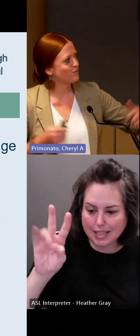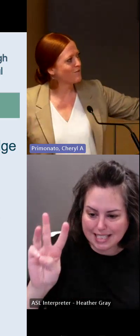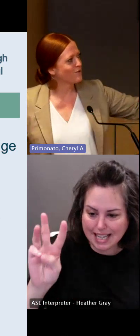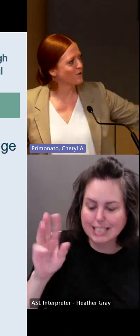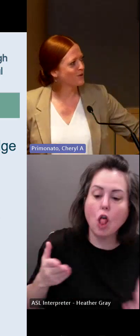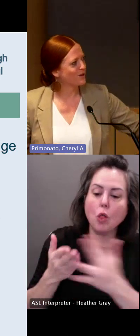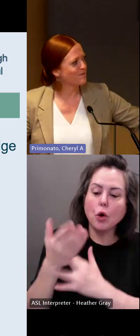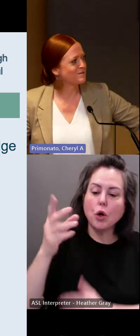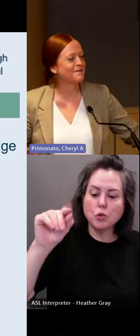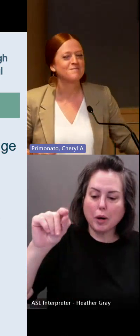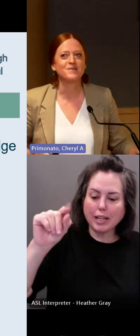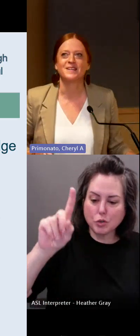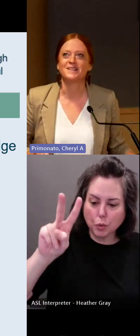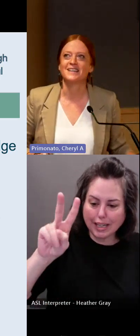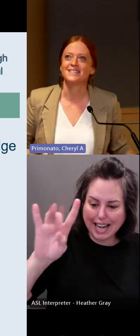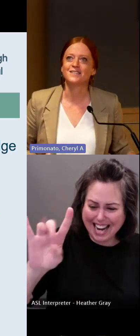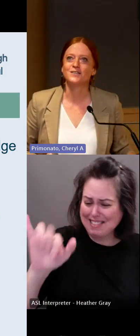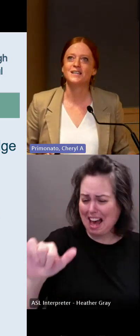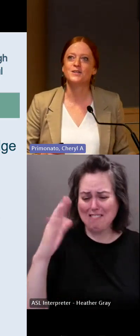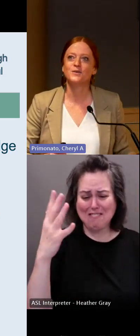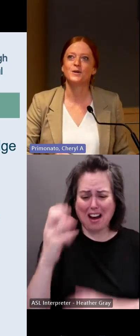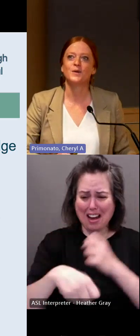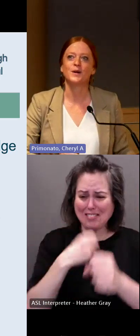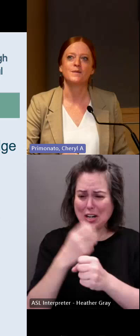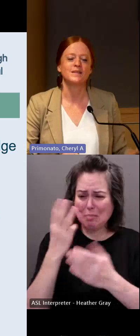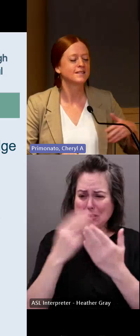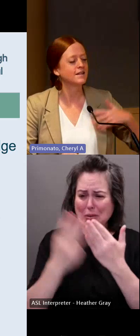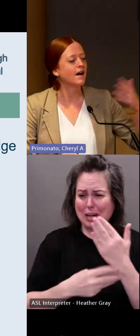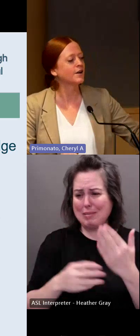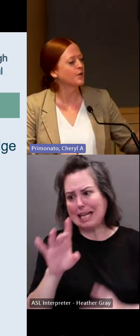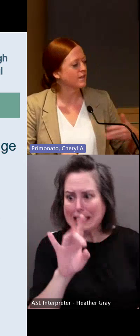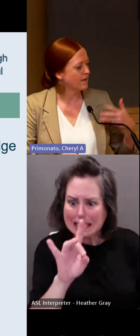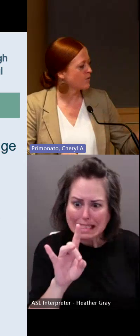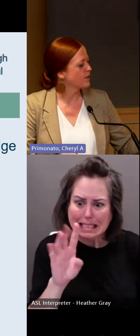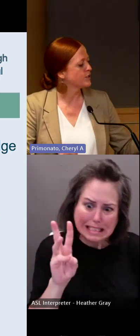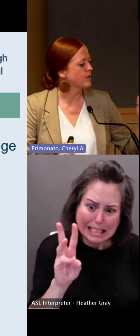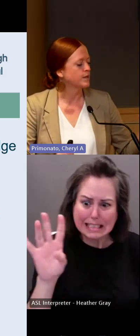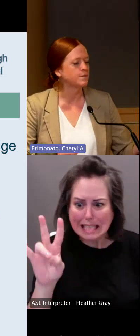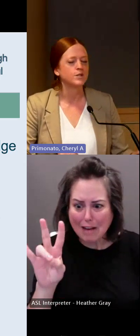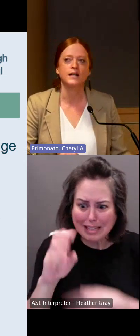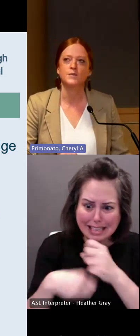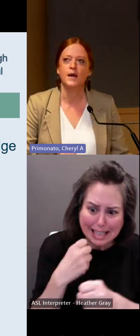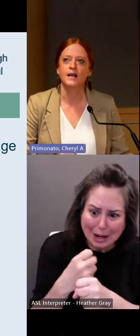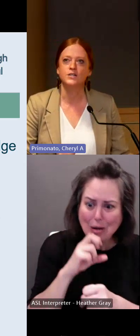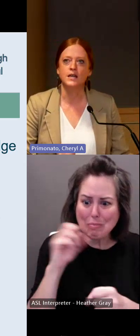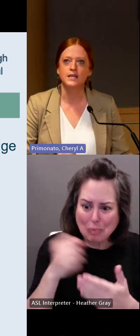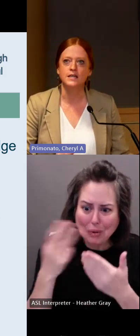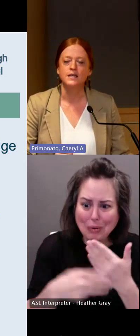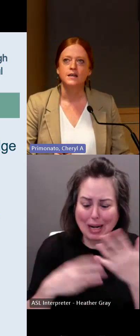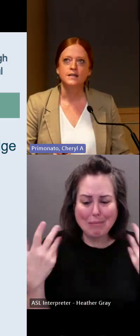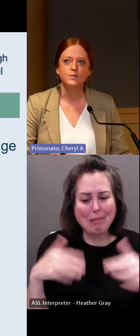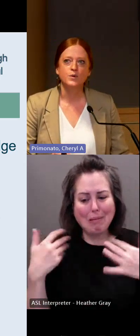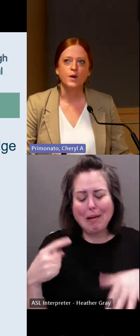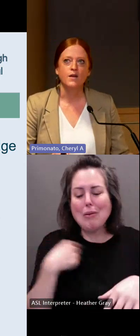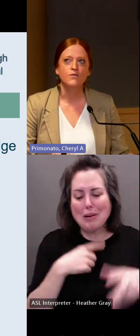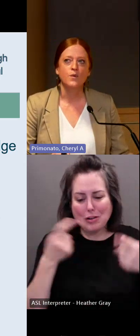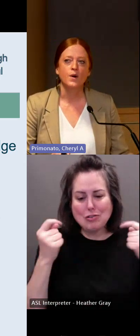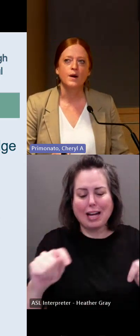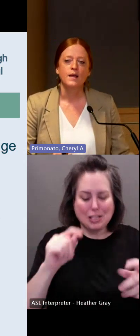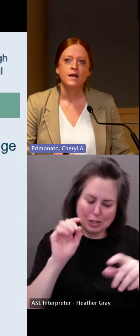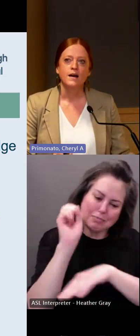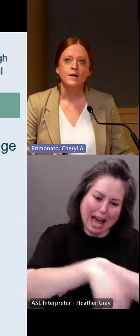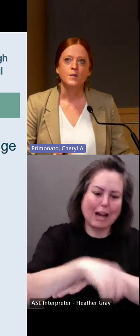2028. So this 5-year rail program is becoming more, like a 6 or 7-year rail program, and this is an ongoing thing that we're doing, but trying to package that in a simple